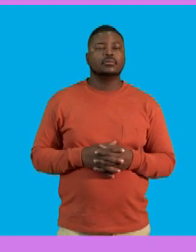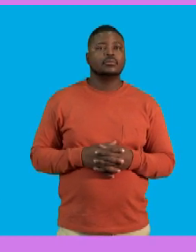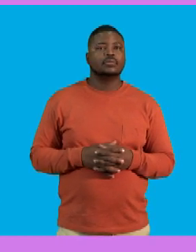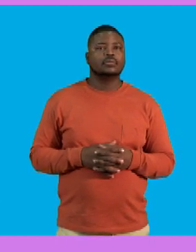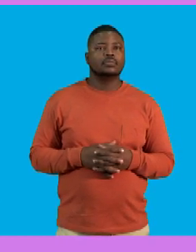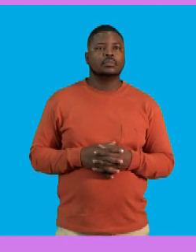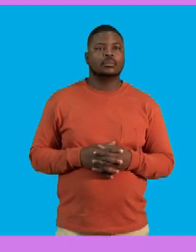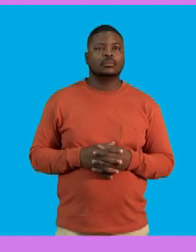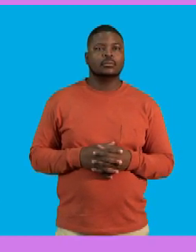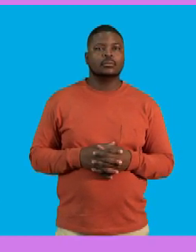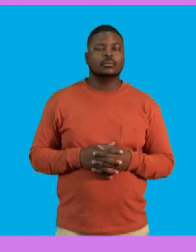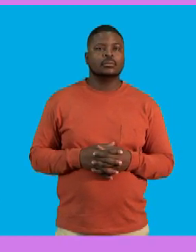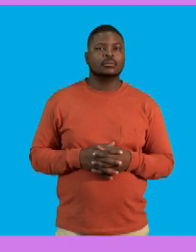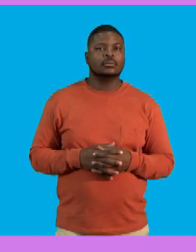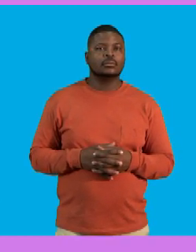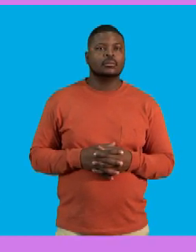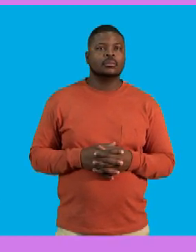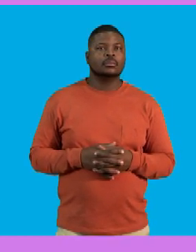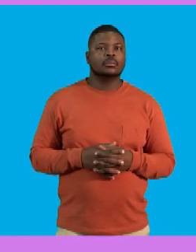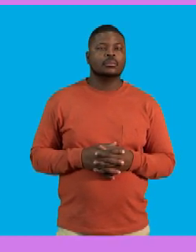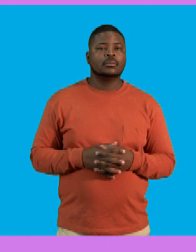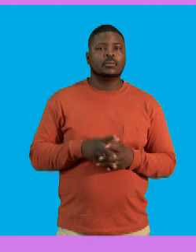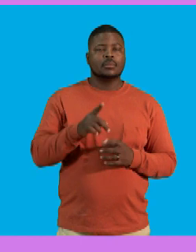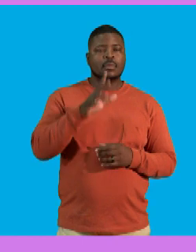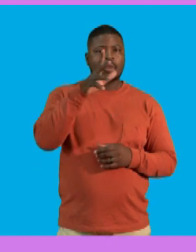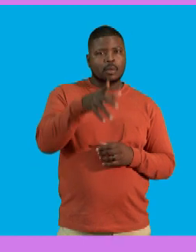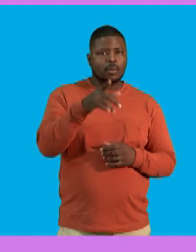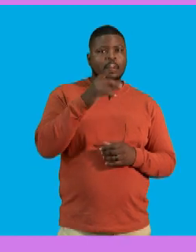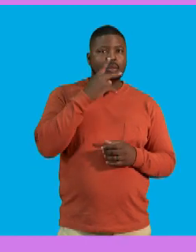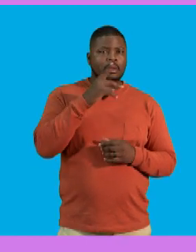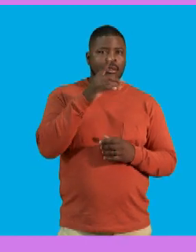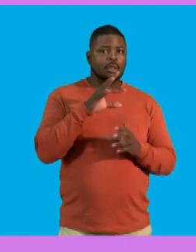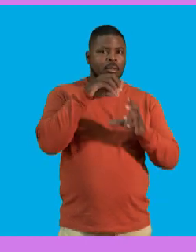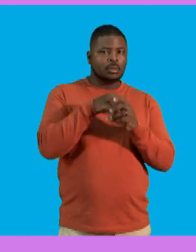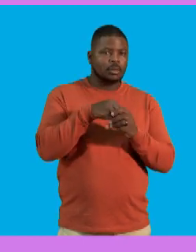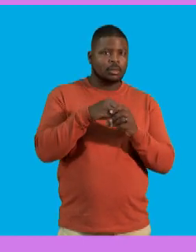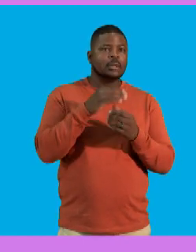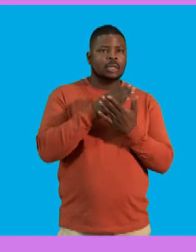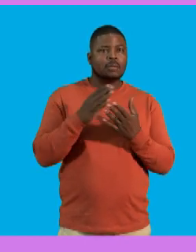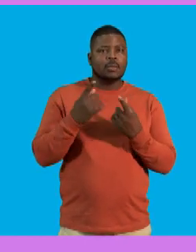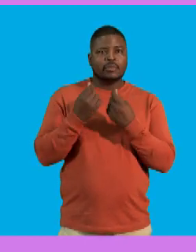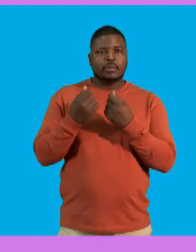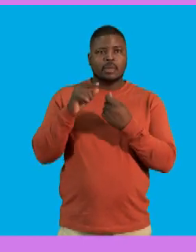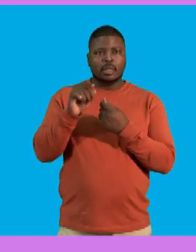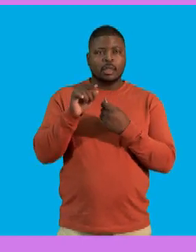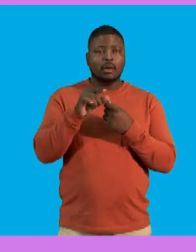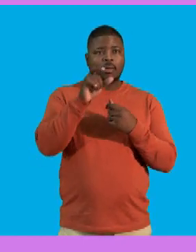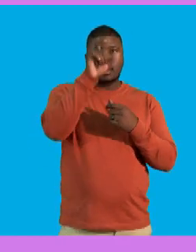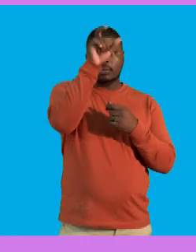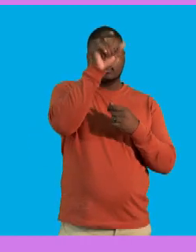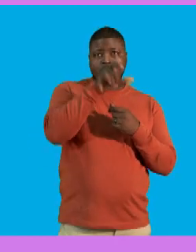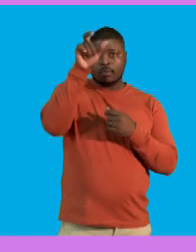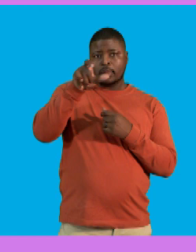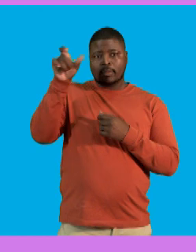Right, and that's the gist of it. Now, you'll see that I've already included a certain amount of rows, 1,